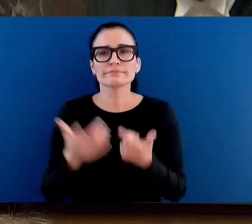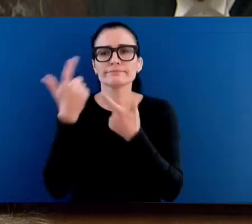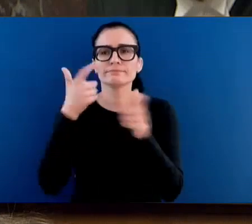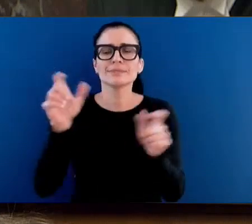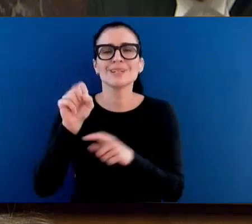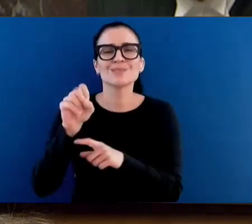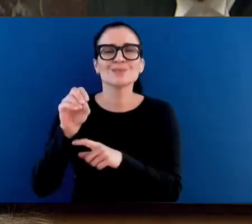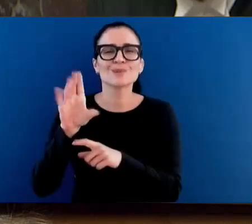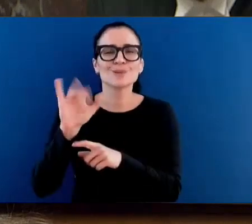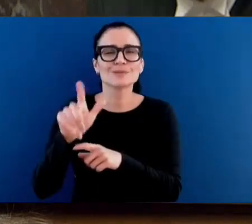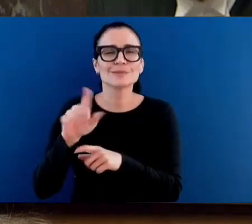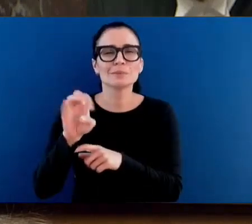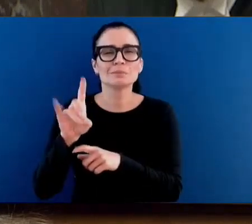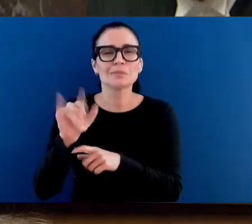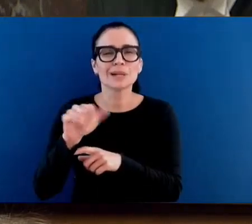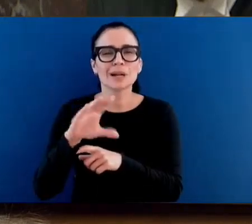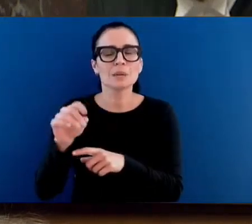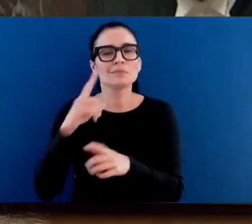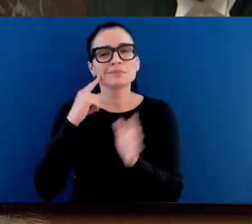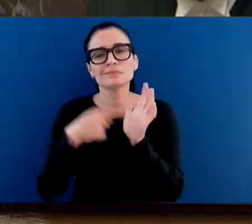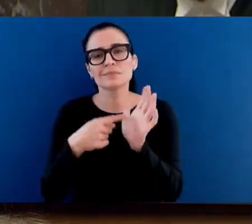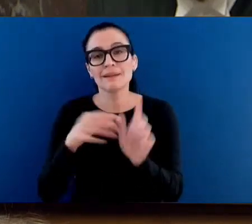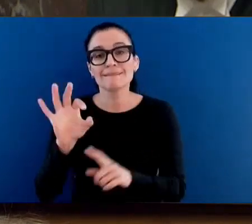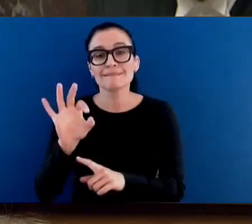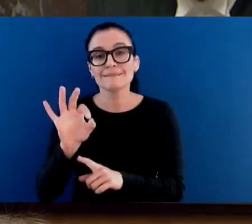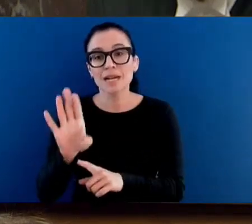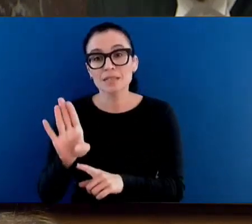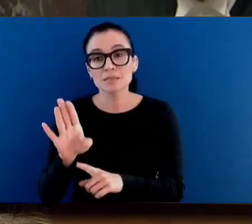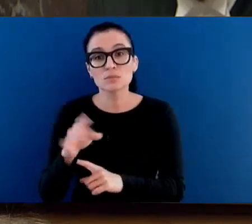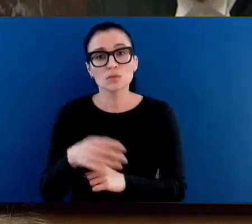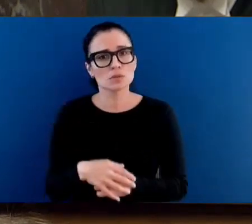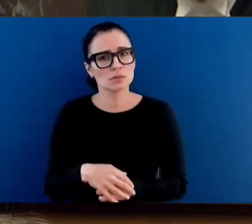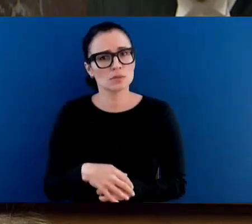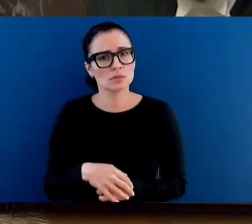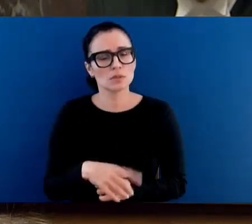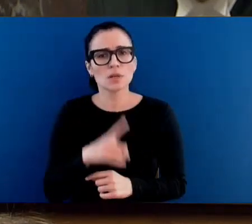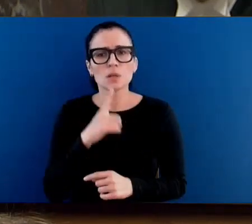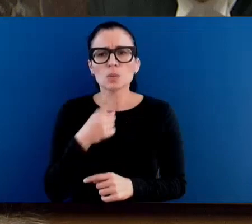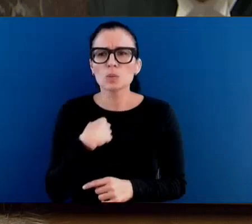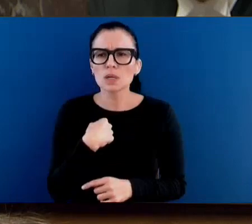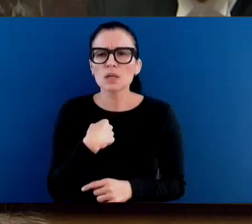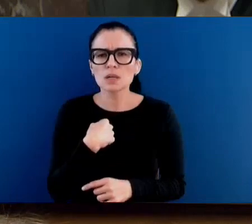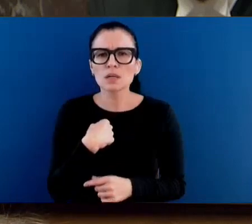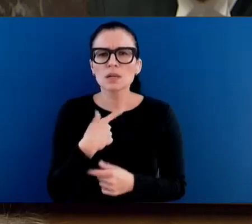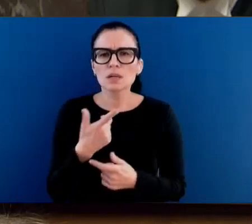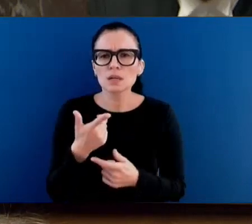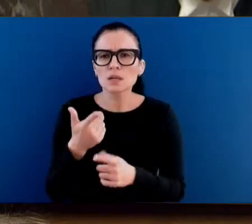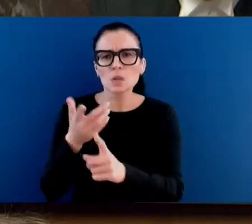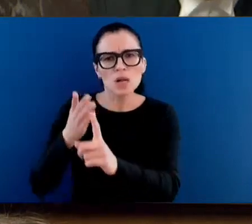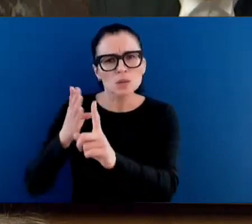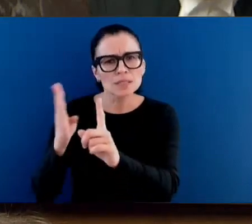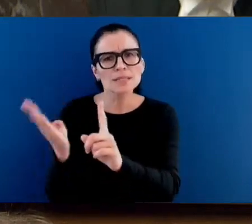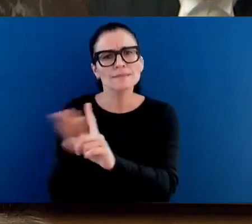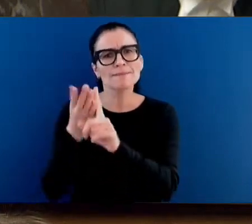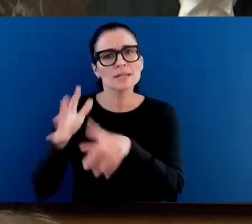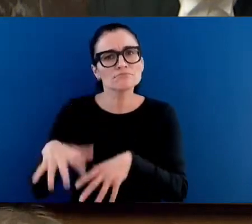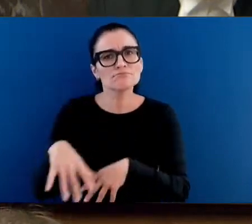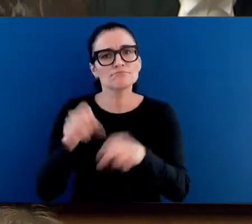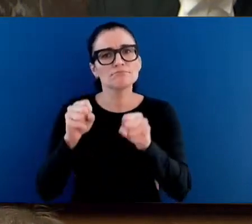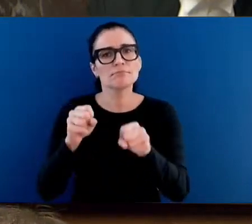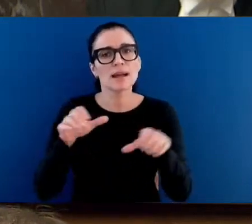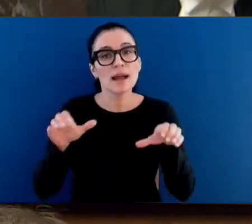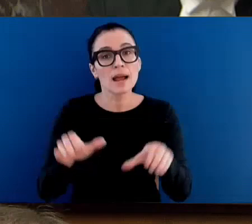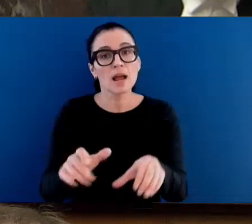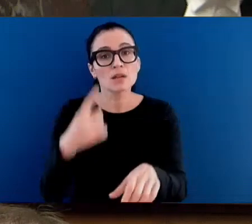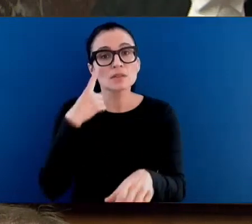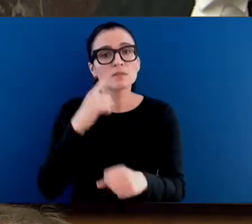real action to protect British Columbians. We're doing that for youth that are being exploited online by predators. We're protecting them more. We're